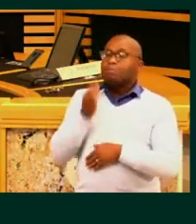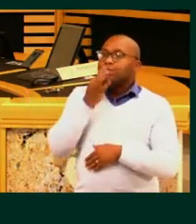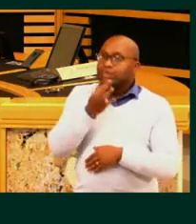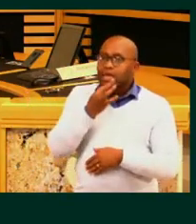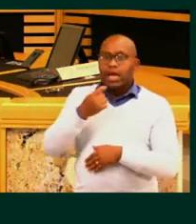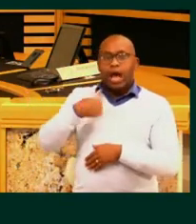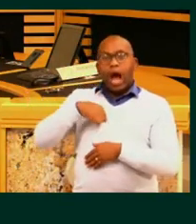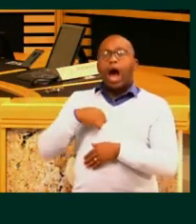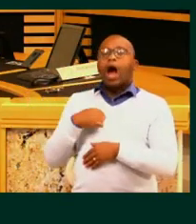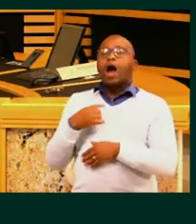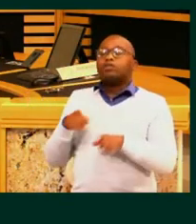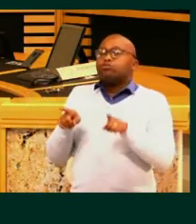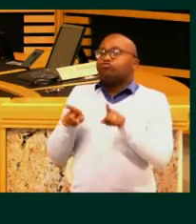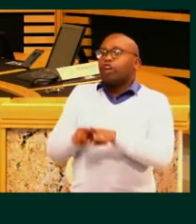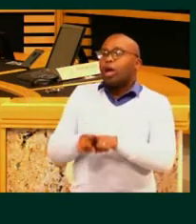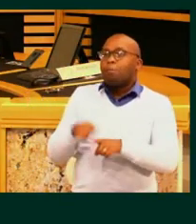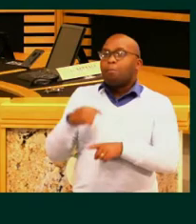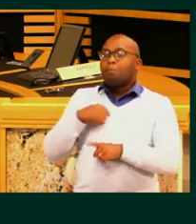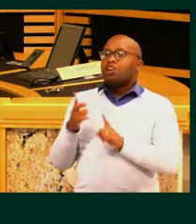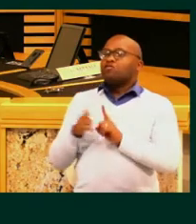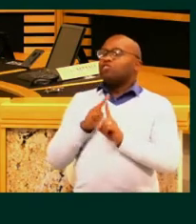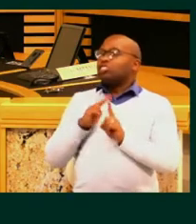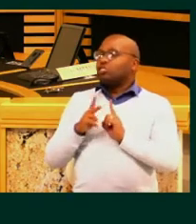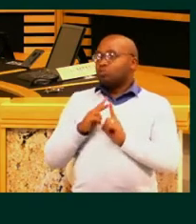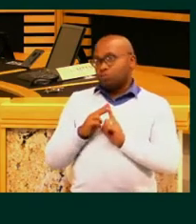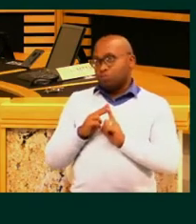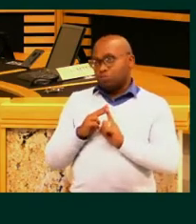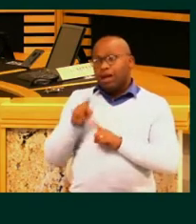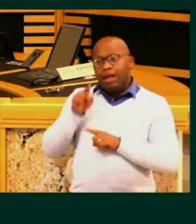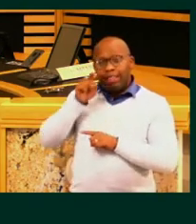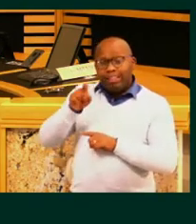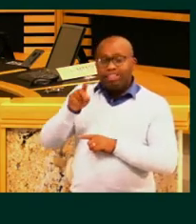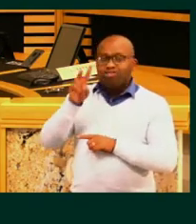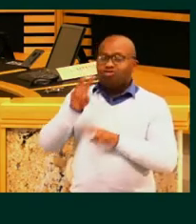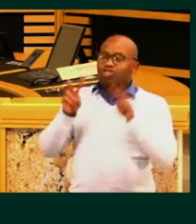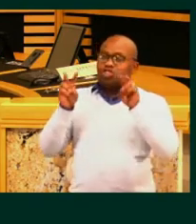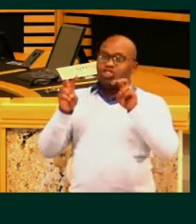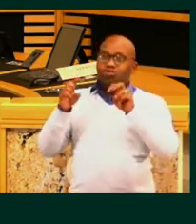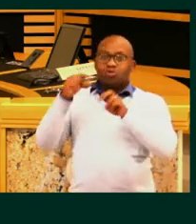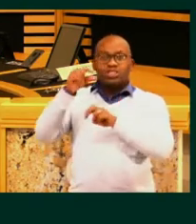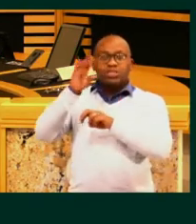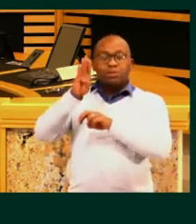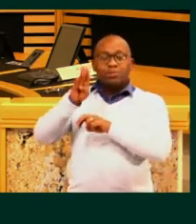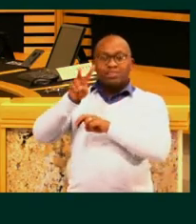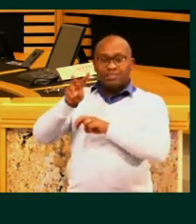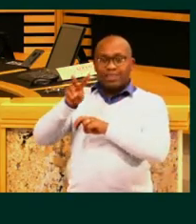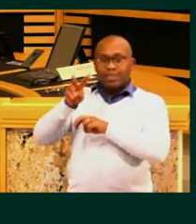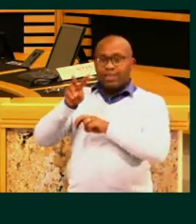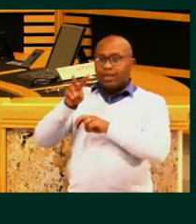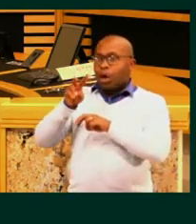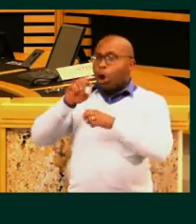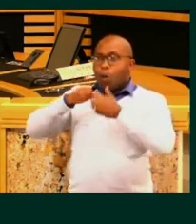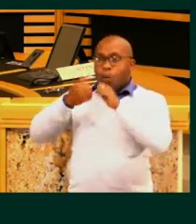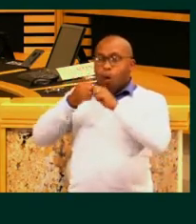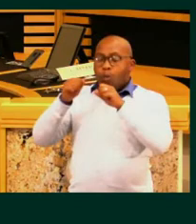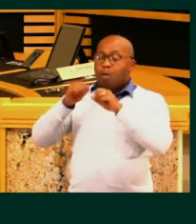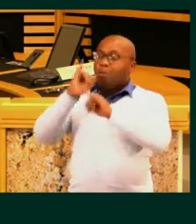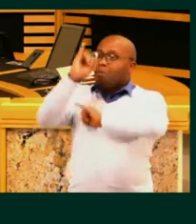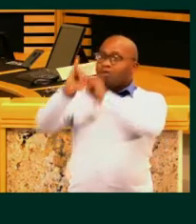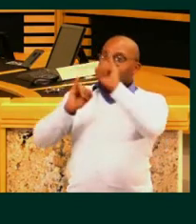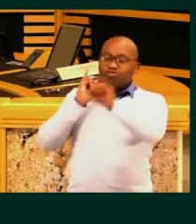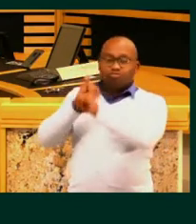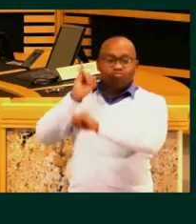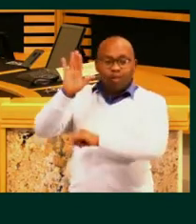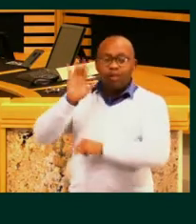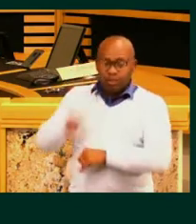gender based violence is actually a global pandemic I want to say that whenever we talk of something